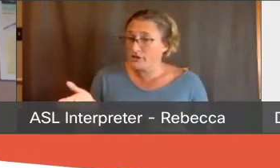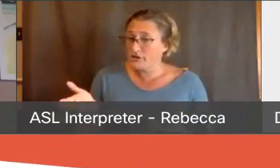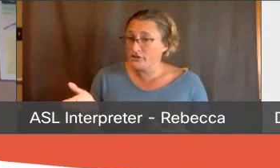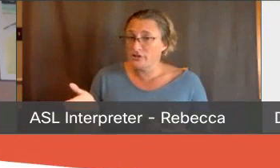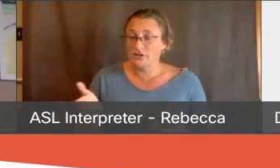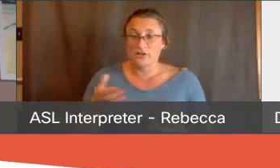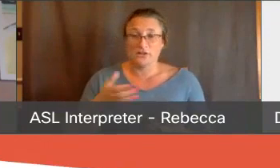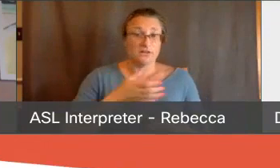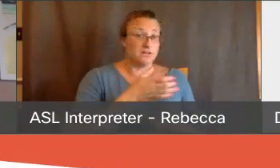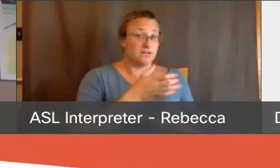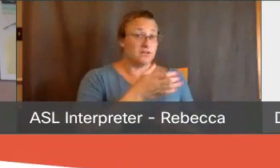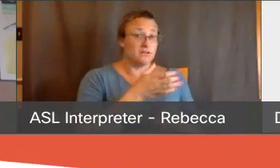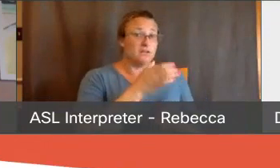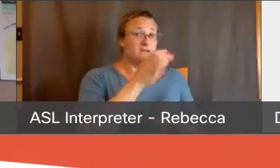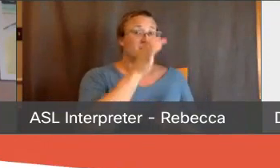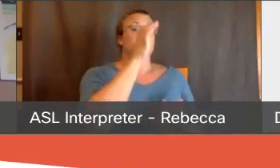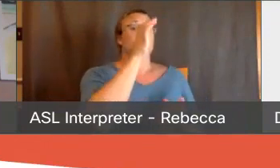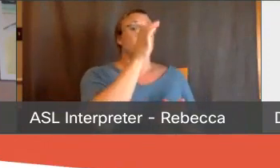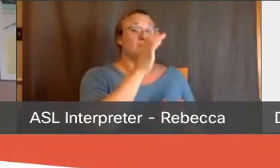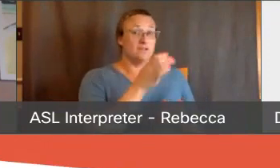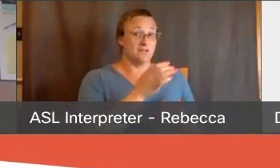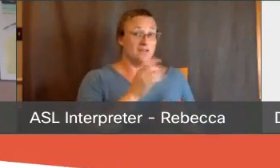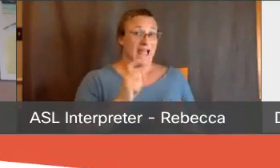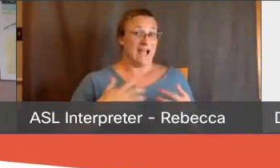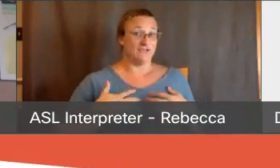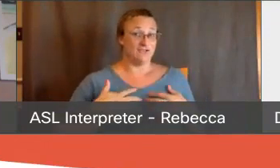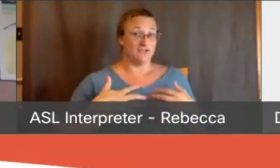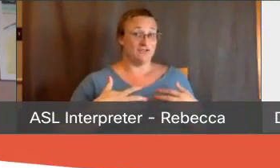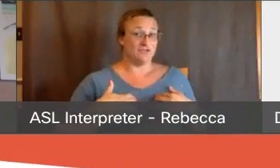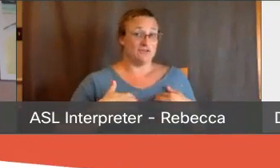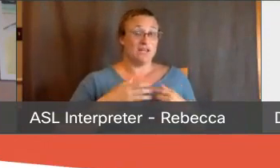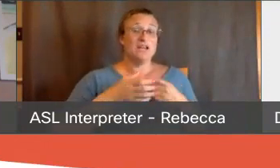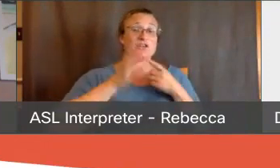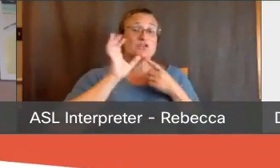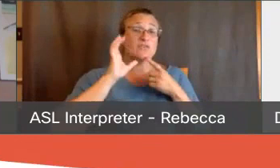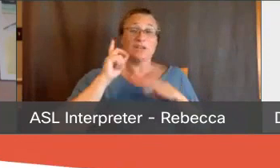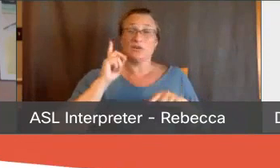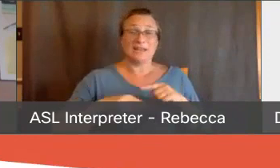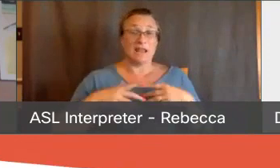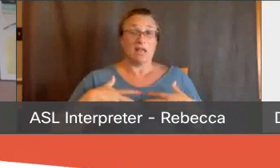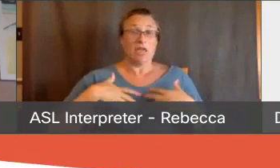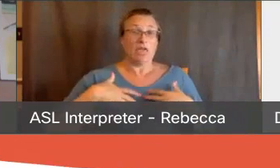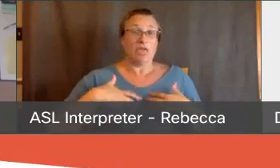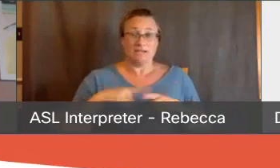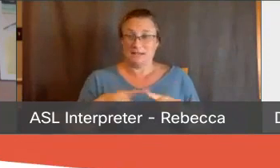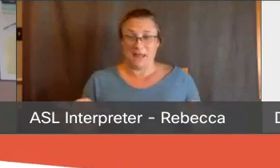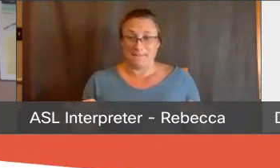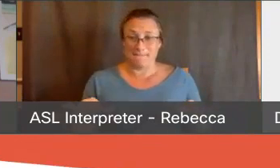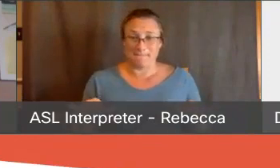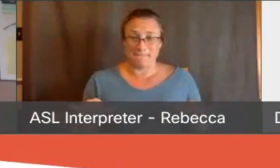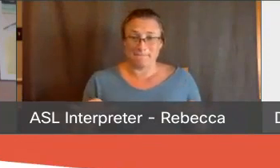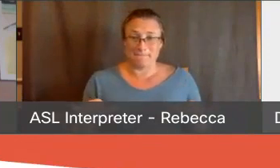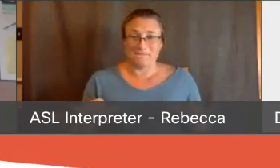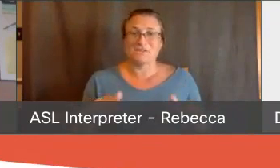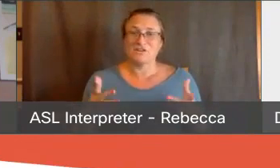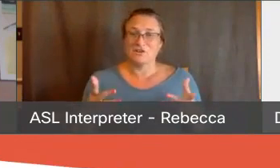to catch your breath in order to drink water. I can't keep hyperventilating if I drink water. So it's almost like a subconscious way to